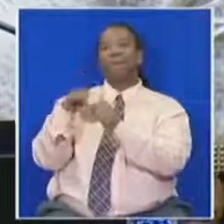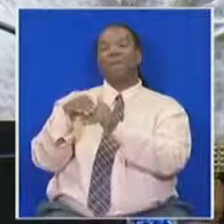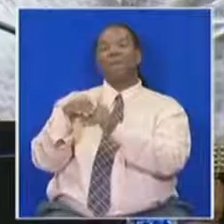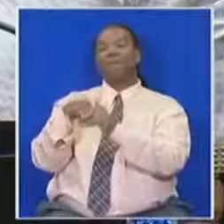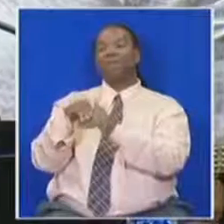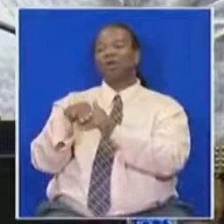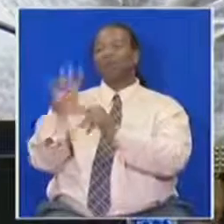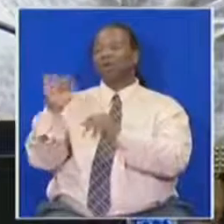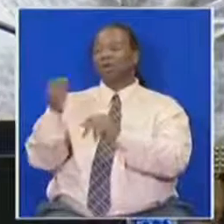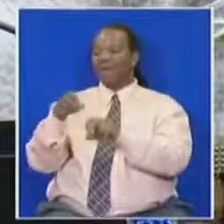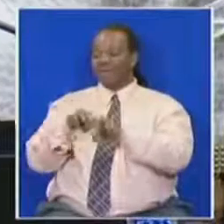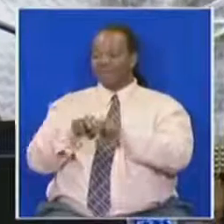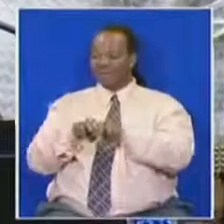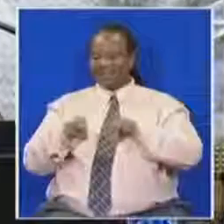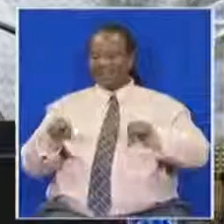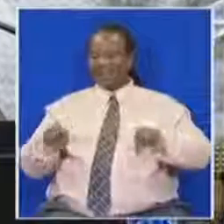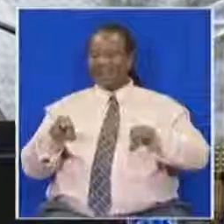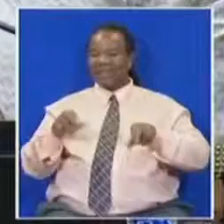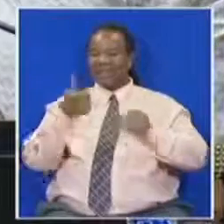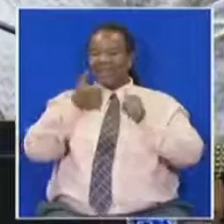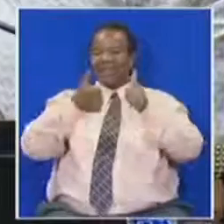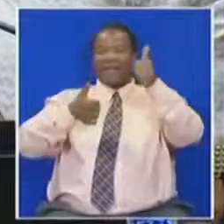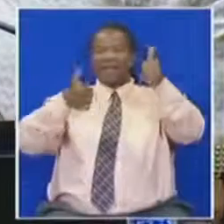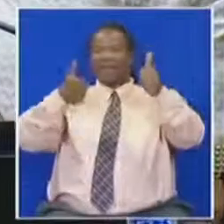benches are leaders. Order!